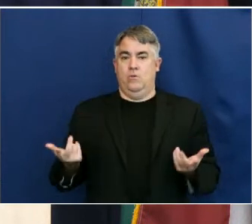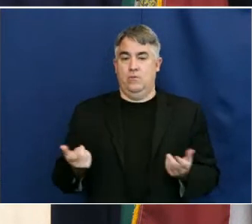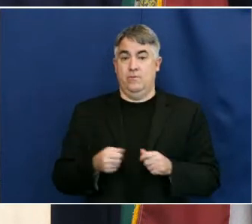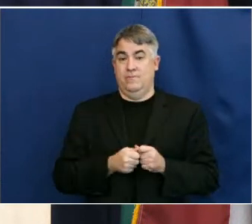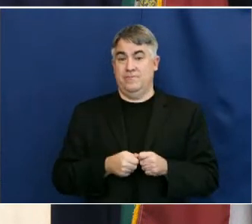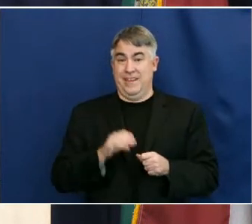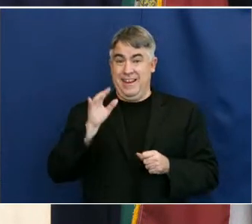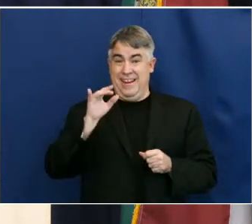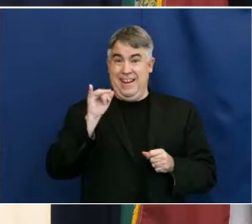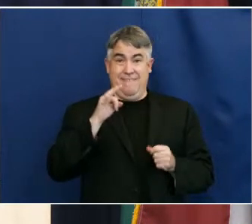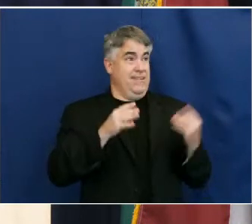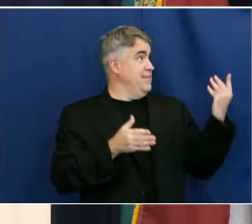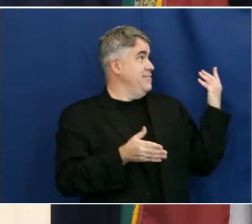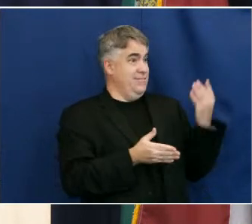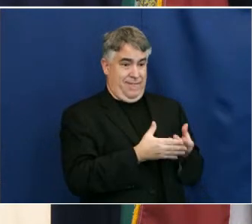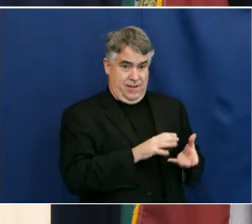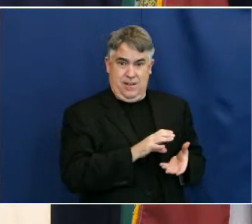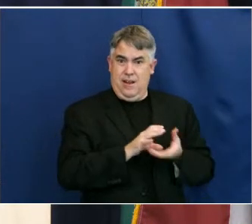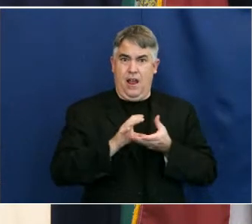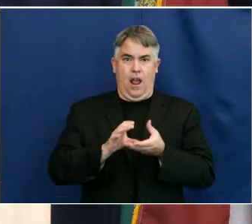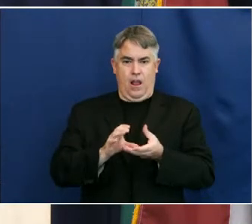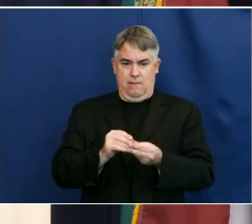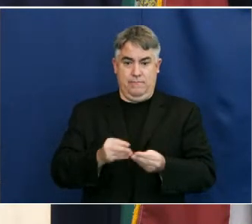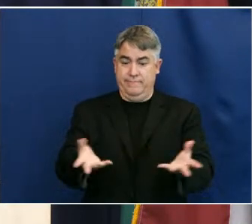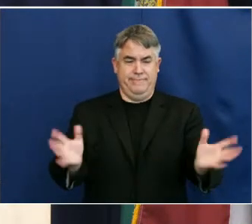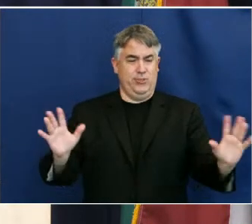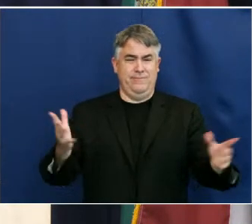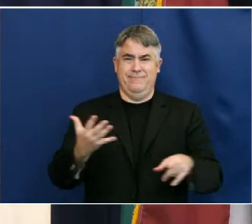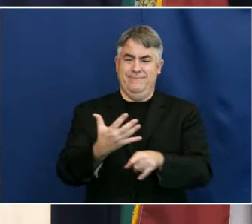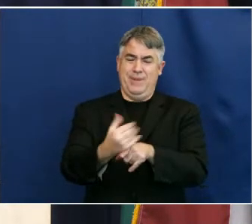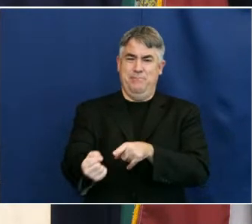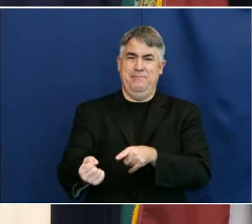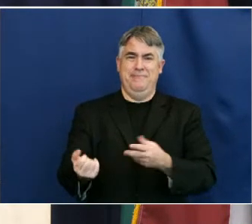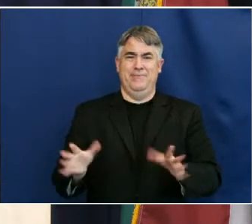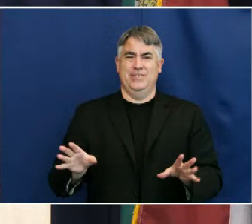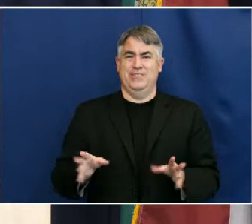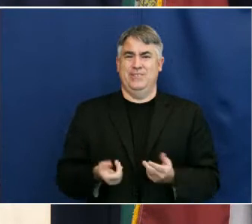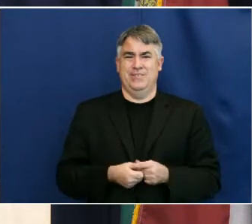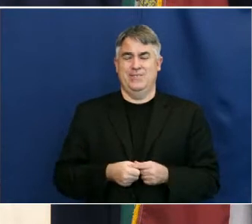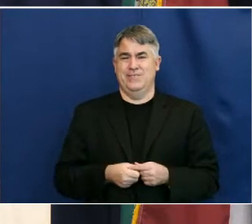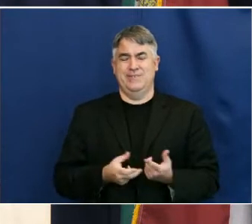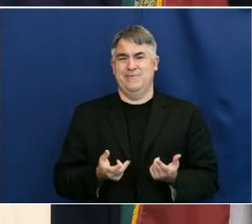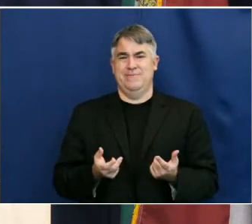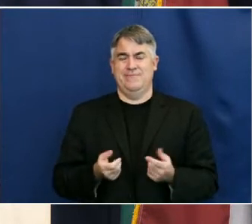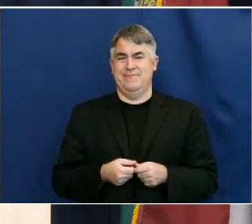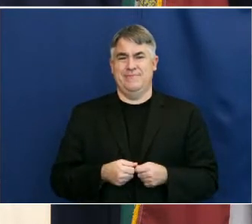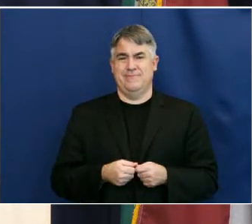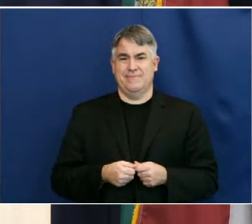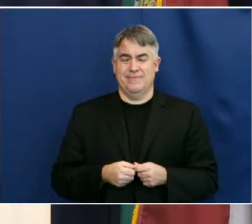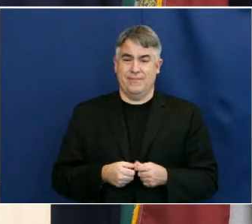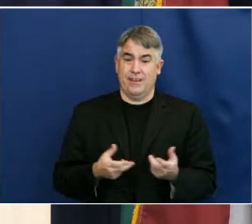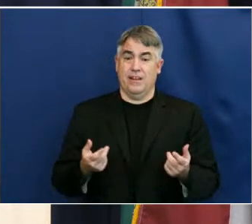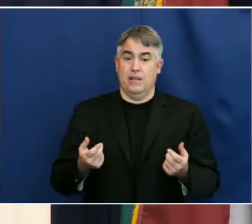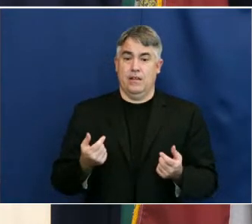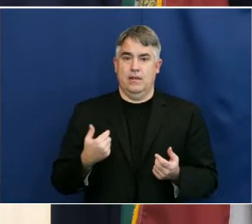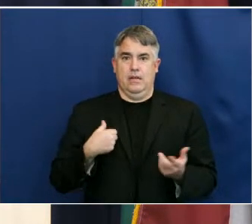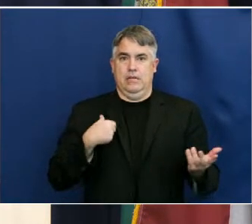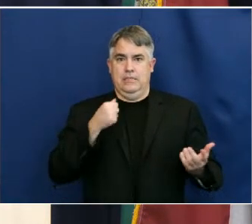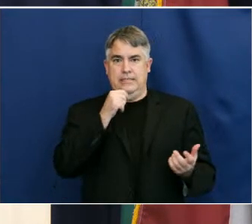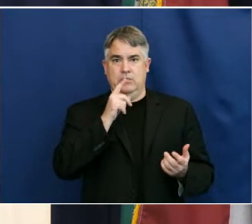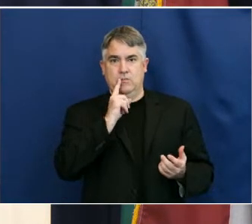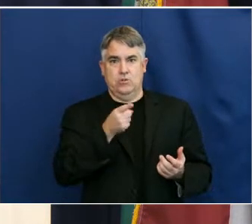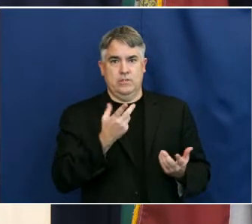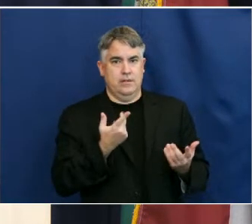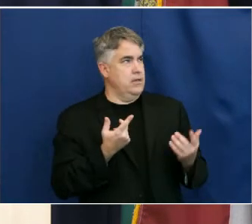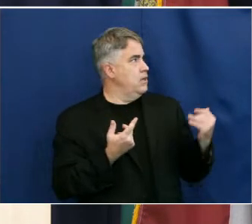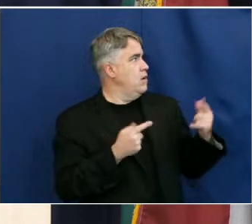circulation right away, and we utilize it as fast as we possibly can. But we still don't have great clarity on what will be